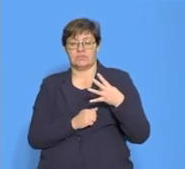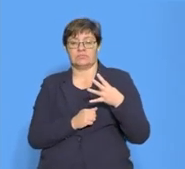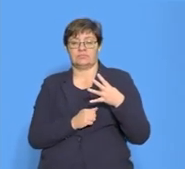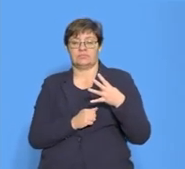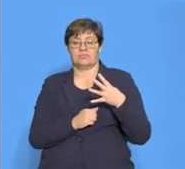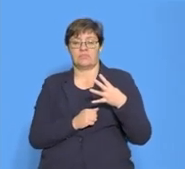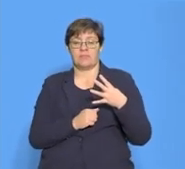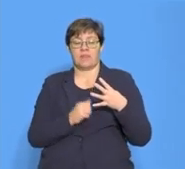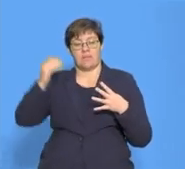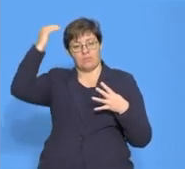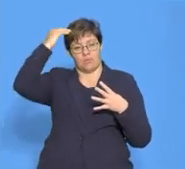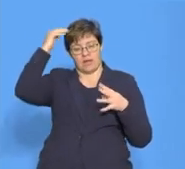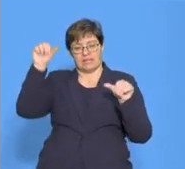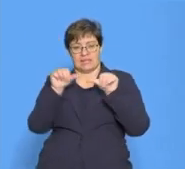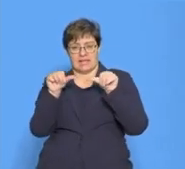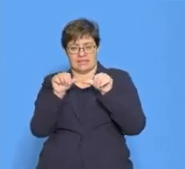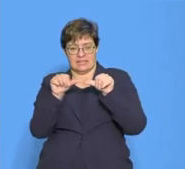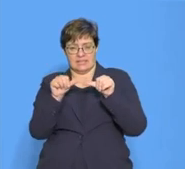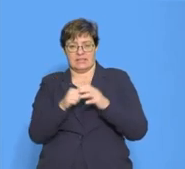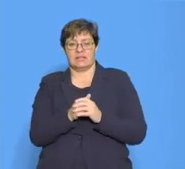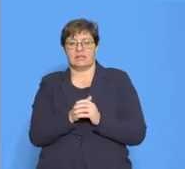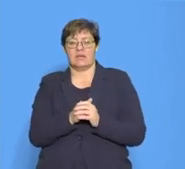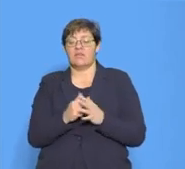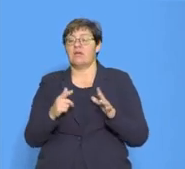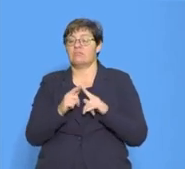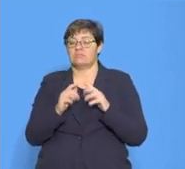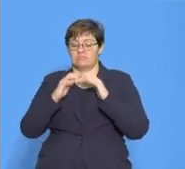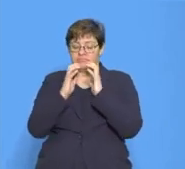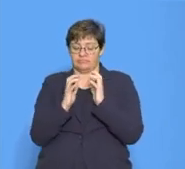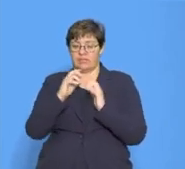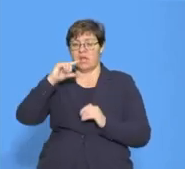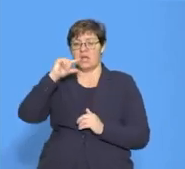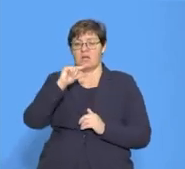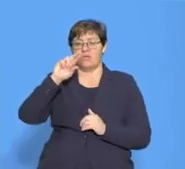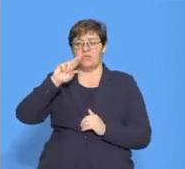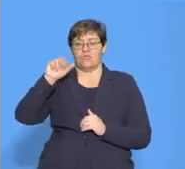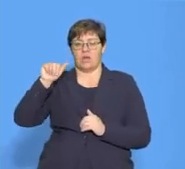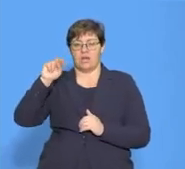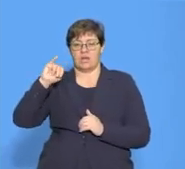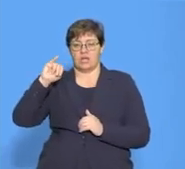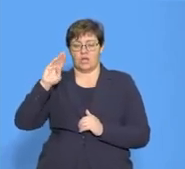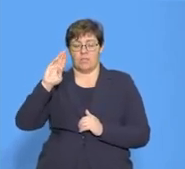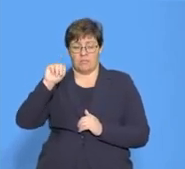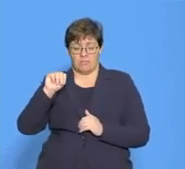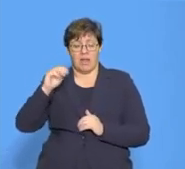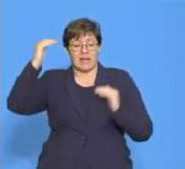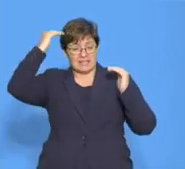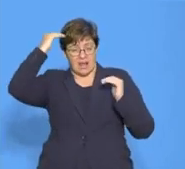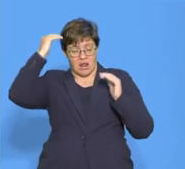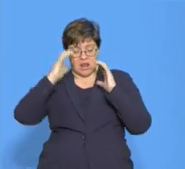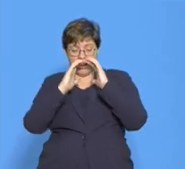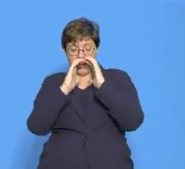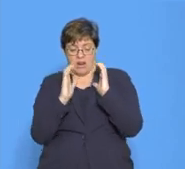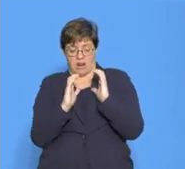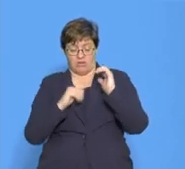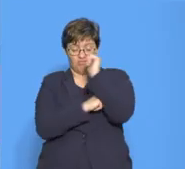Right, then the next difference we're going to have a look at is the brain size and obviously then the size of the cranium.